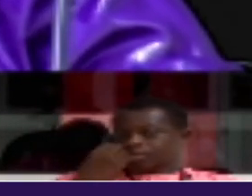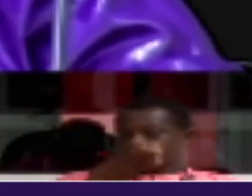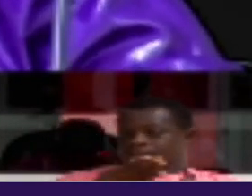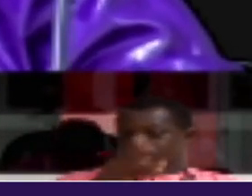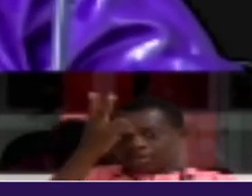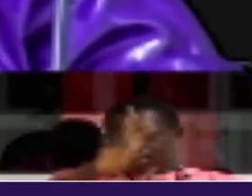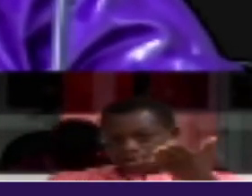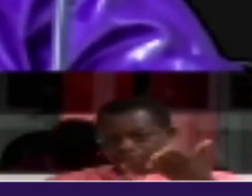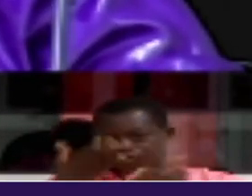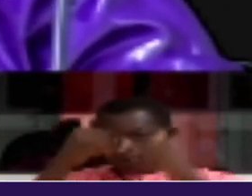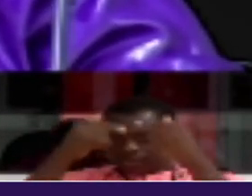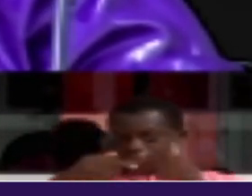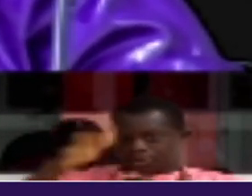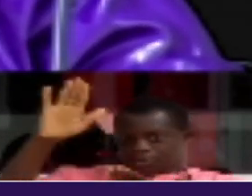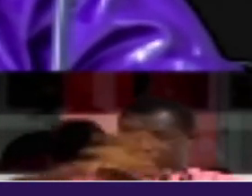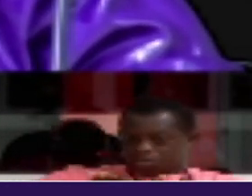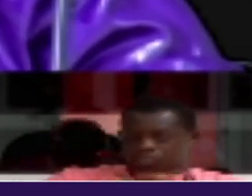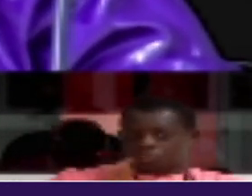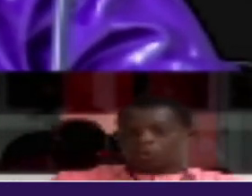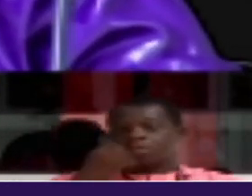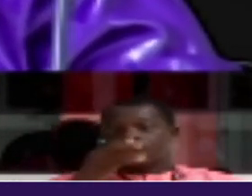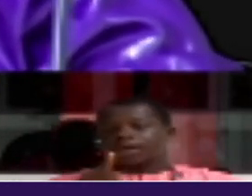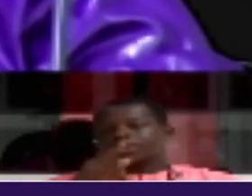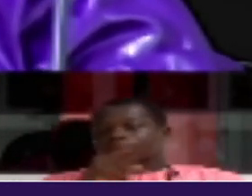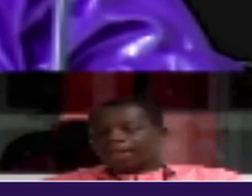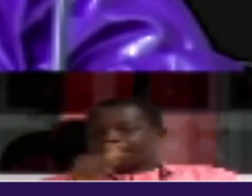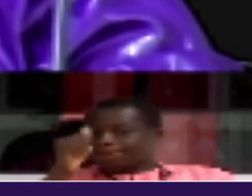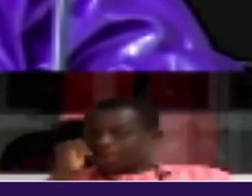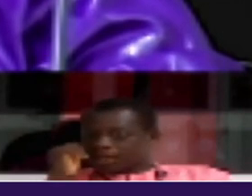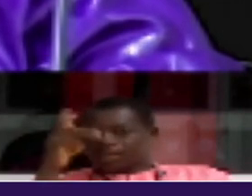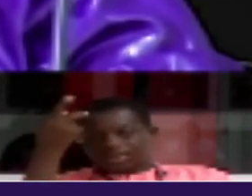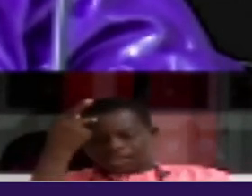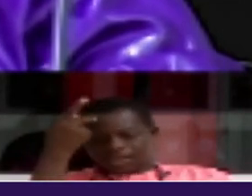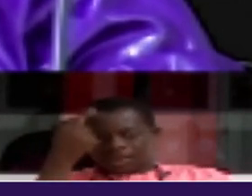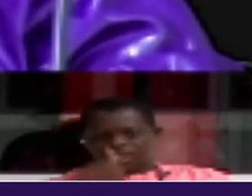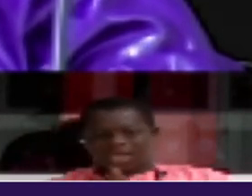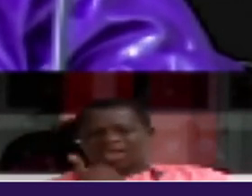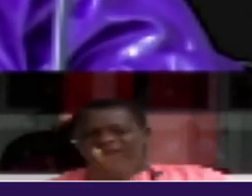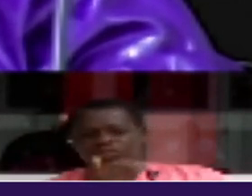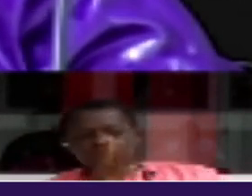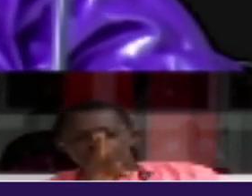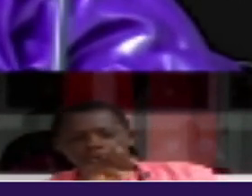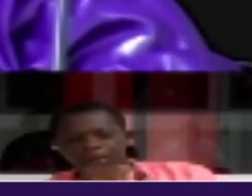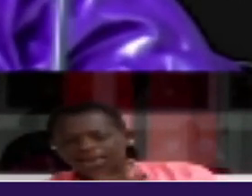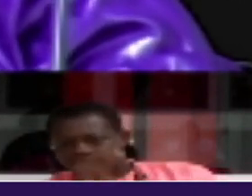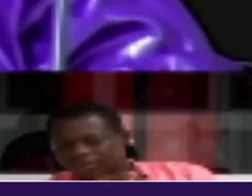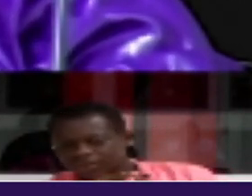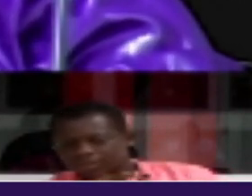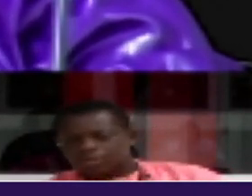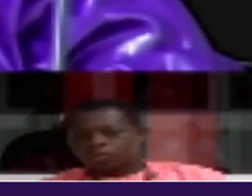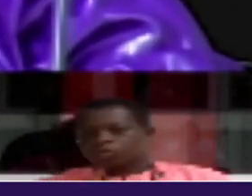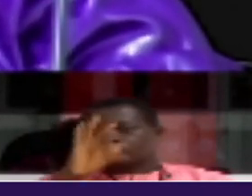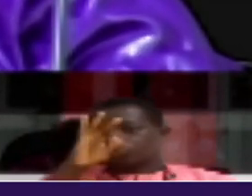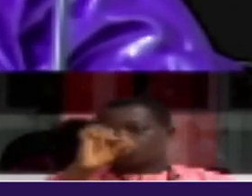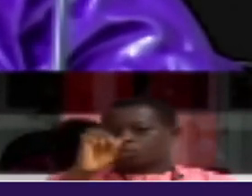He said, on our return journey back to Kanilai, I asked who the man was, and